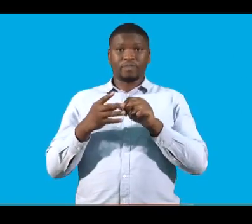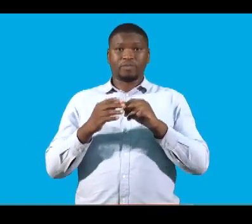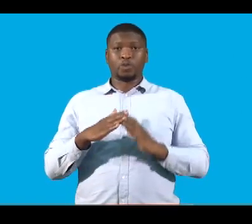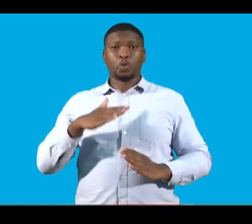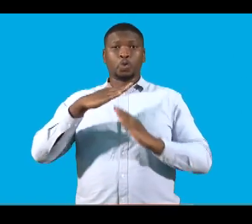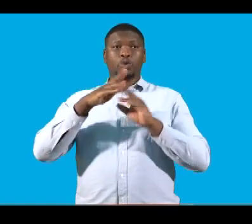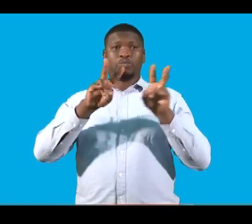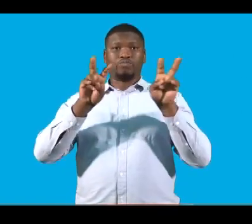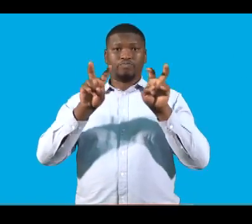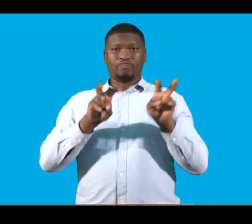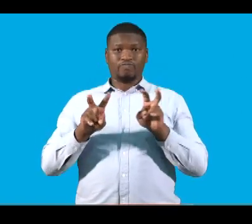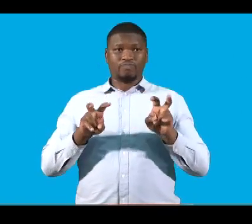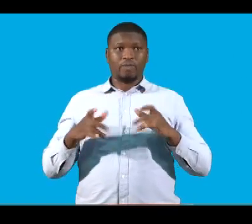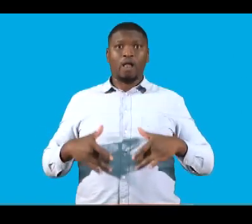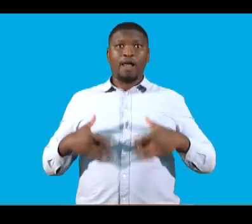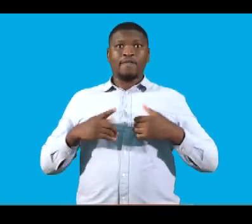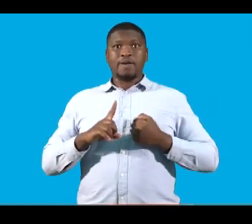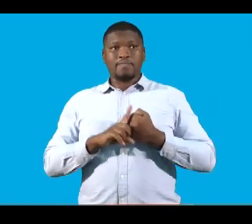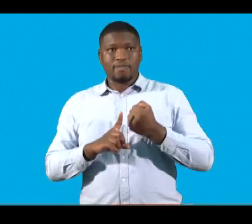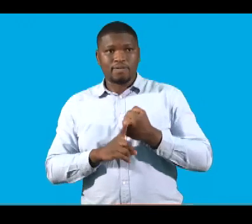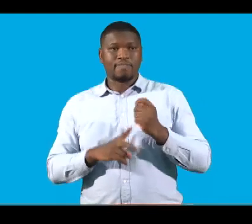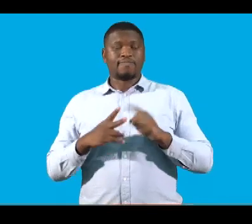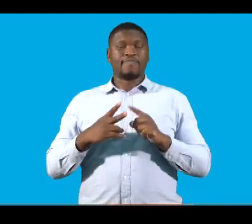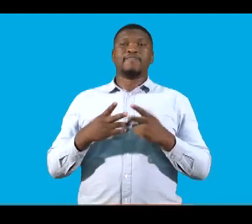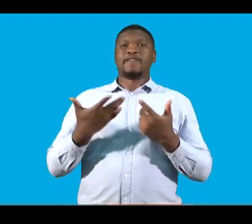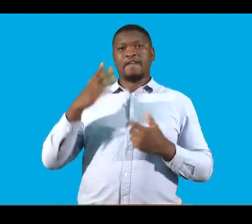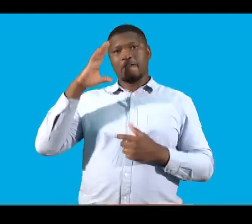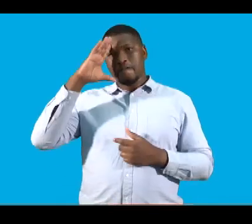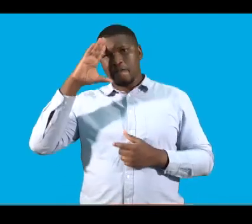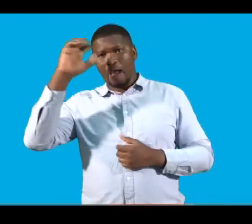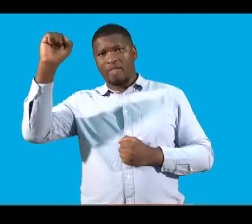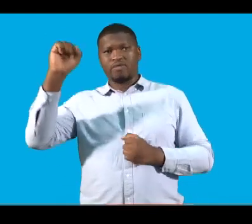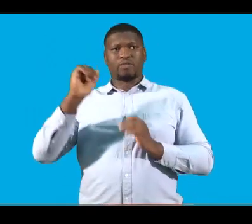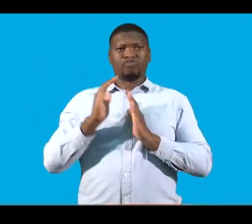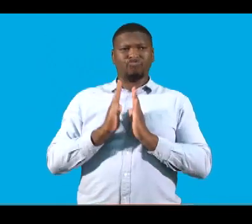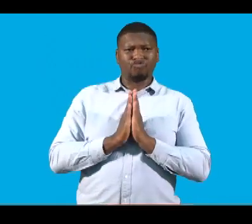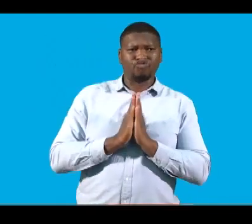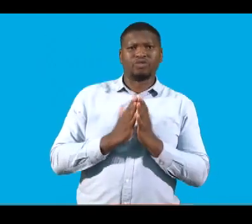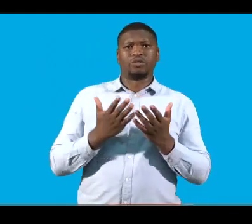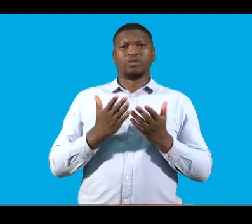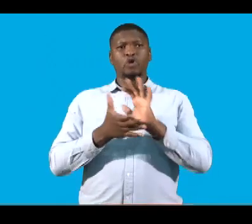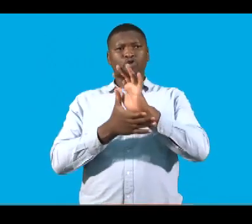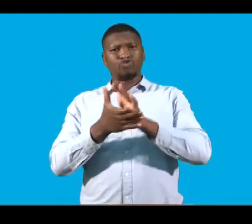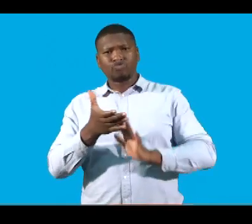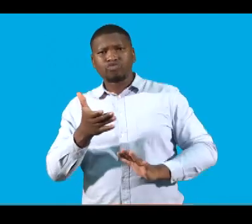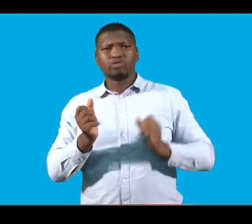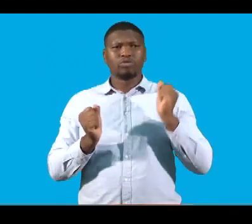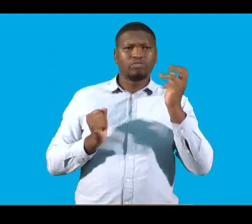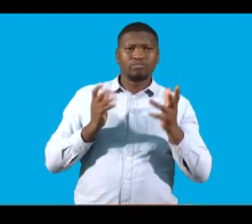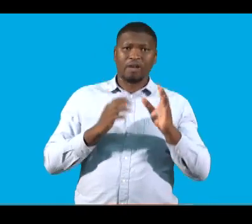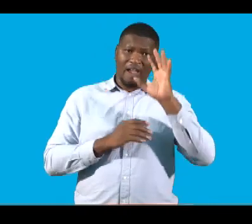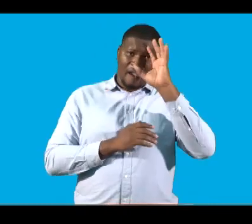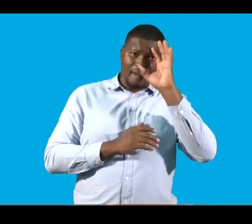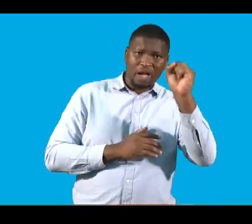These are the major themes: survival, faith and religion, storytelling, and then faith versus reason, or science.